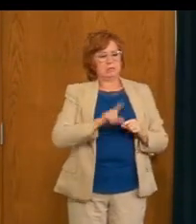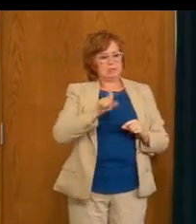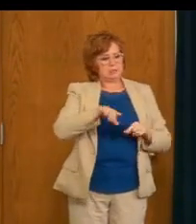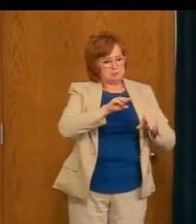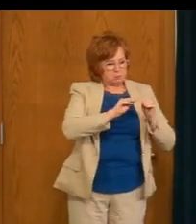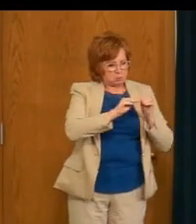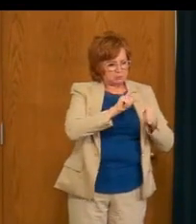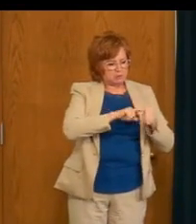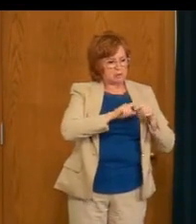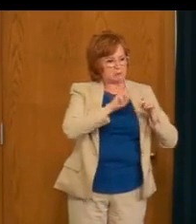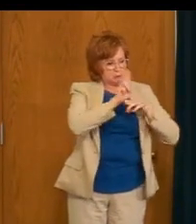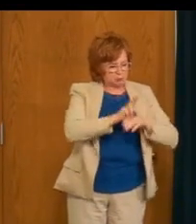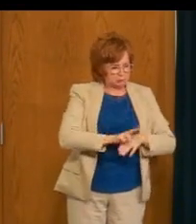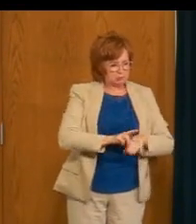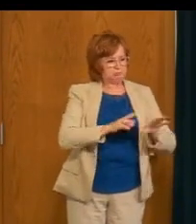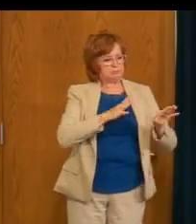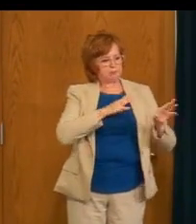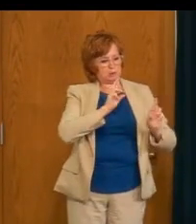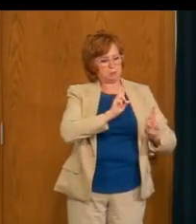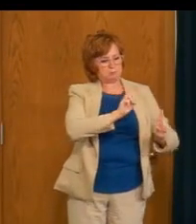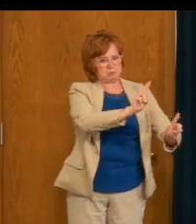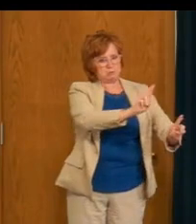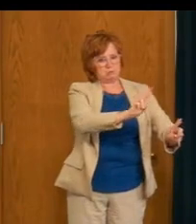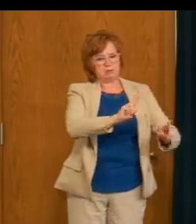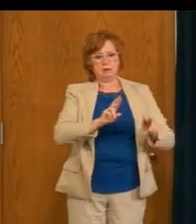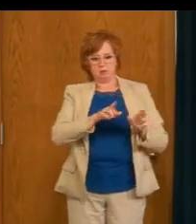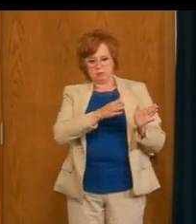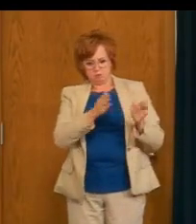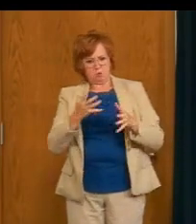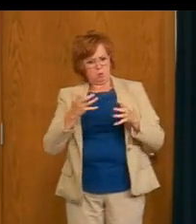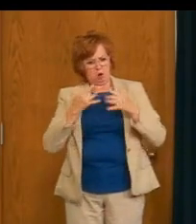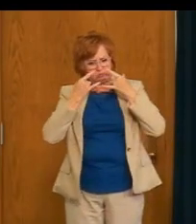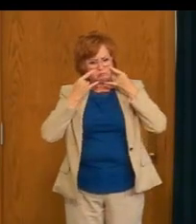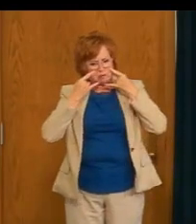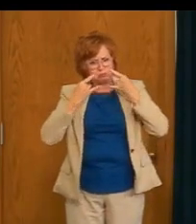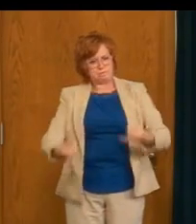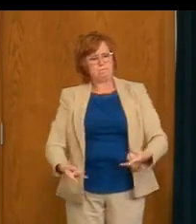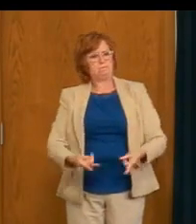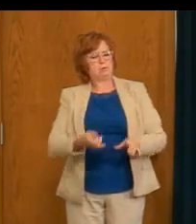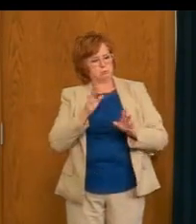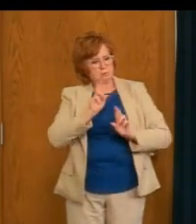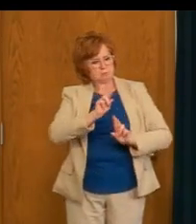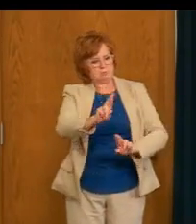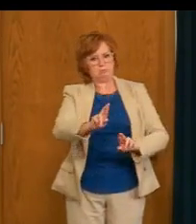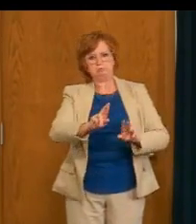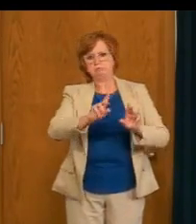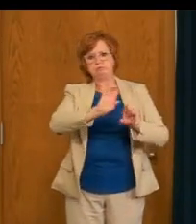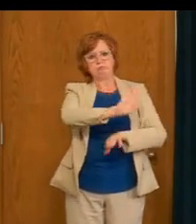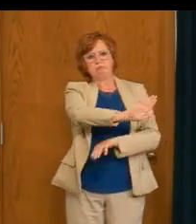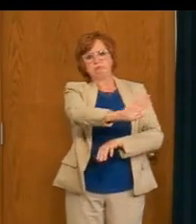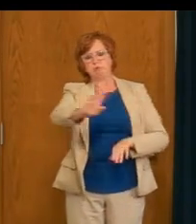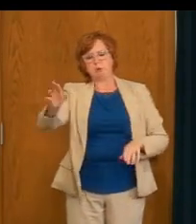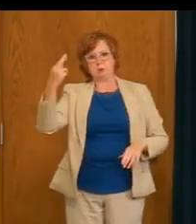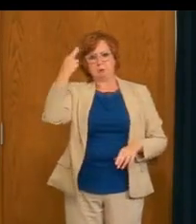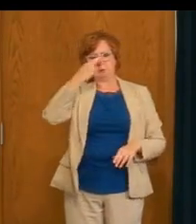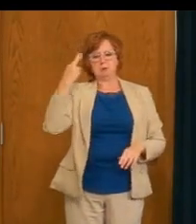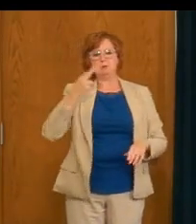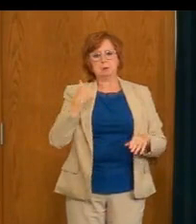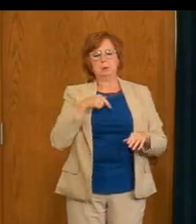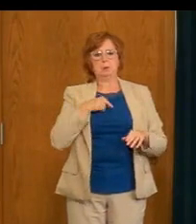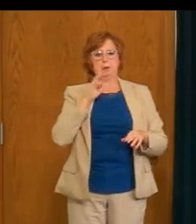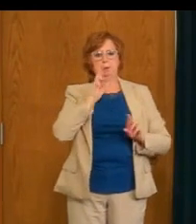additional activities they engage in. I think we need to respect everyone's pace and reasons for participating or not participating in